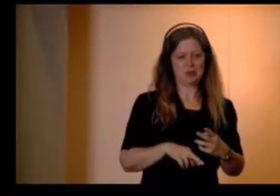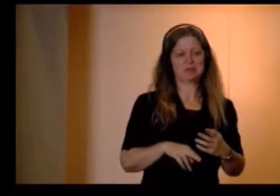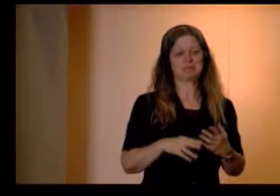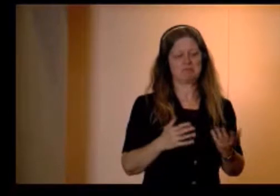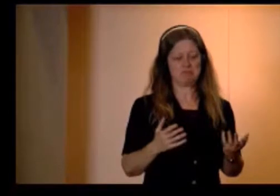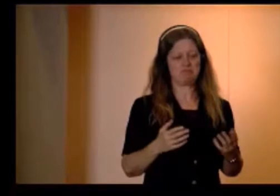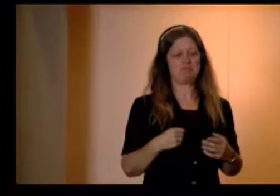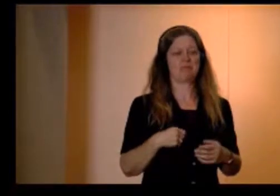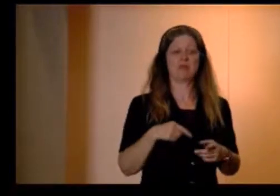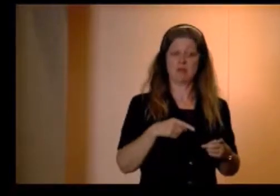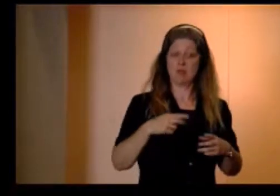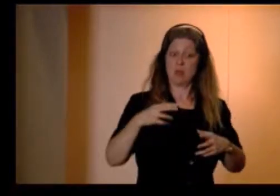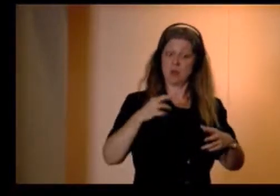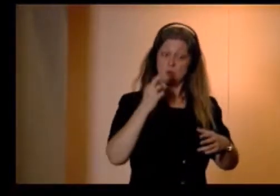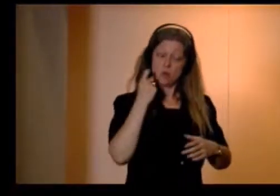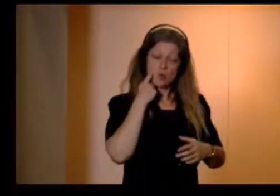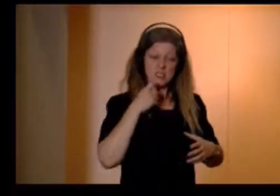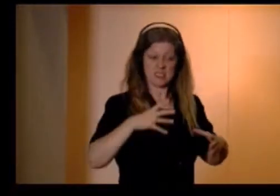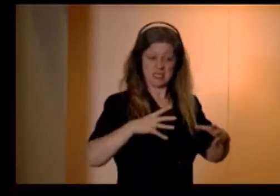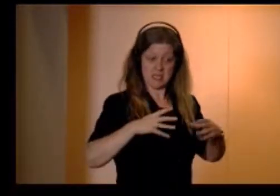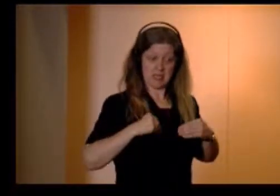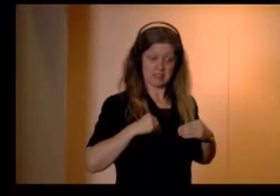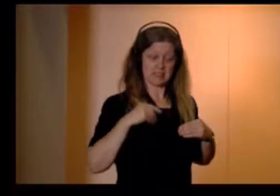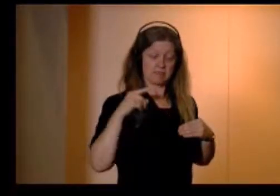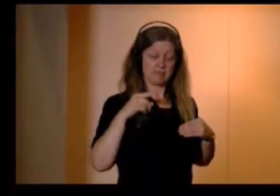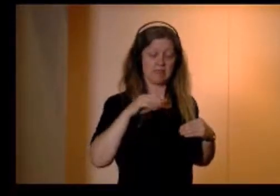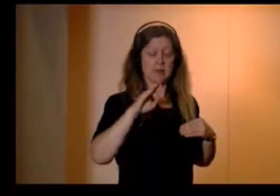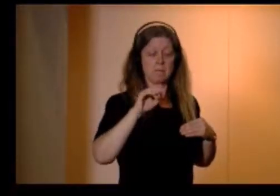say recently got accepted to the Biodiversity Data Journal